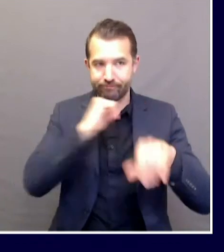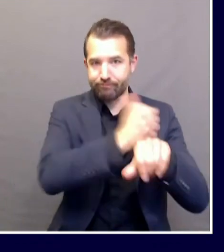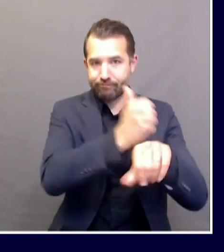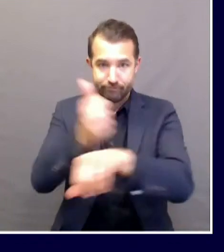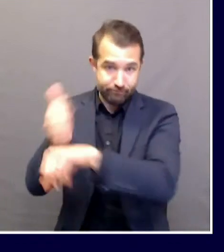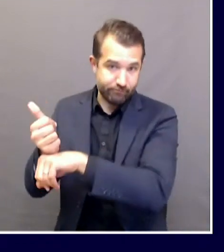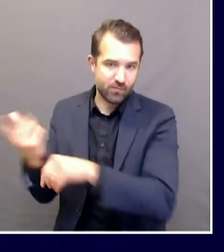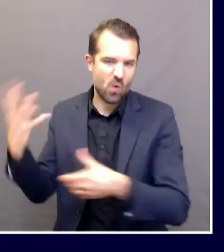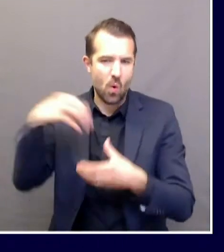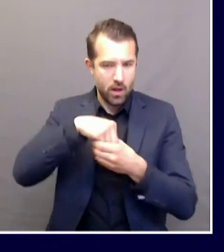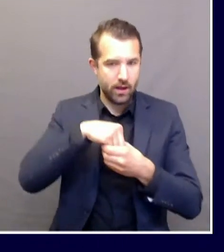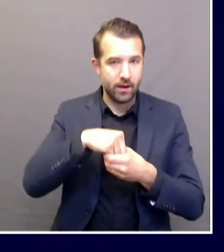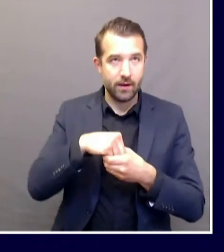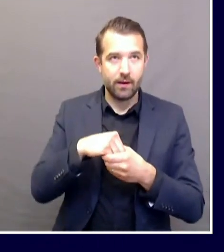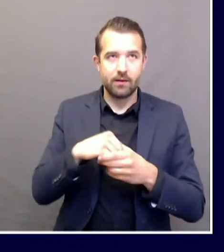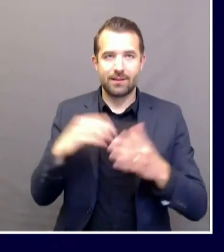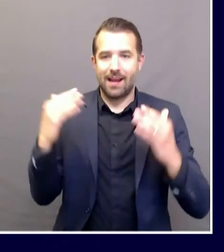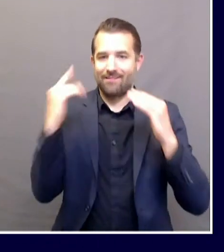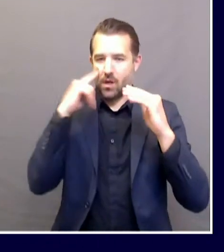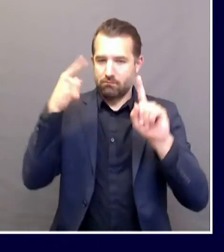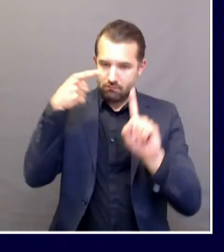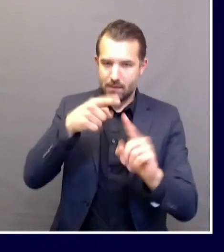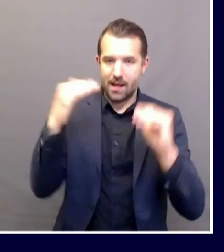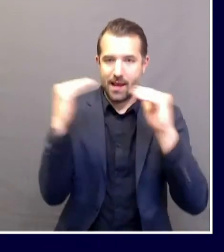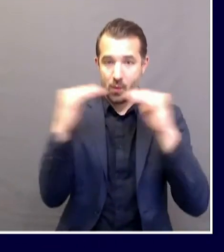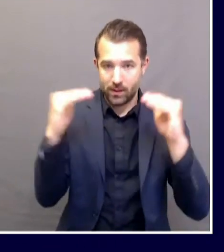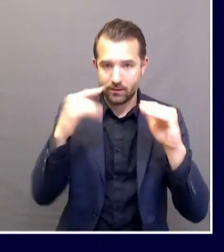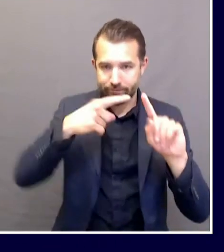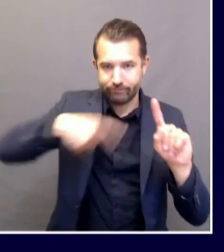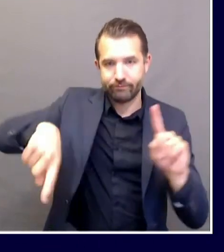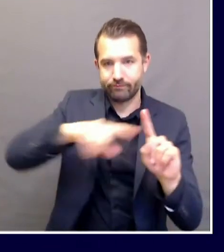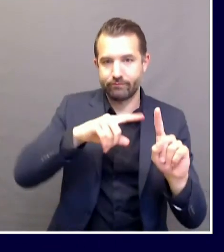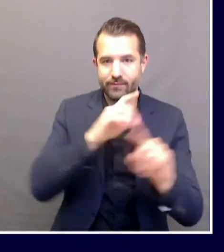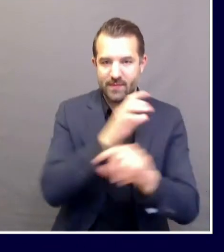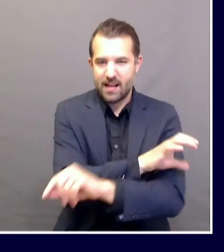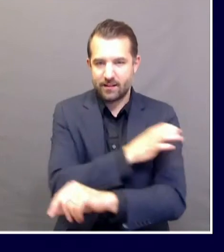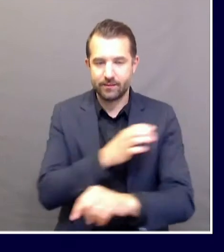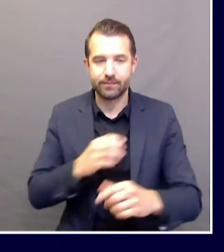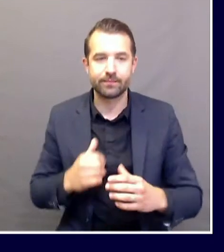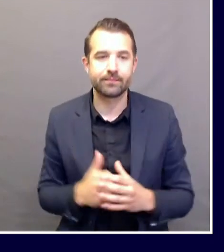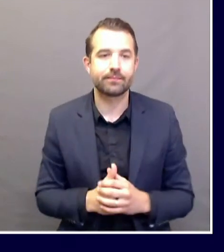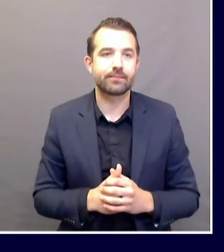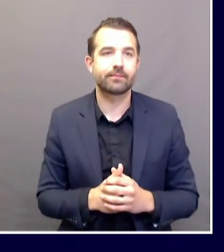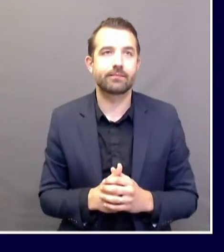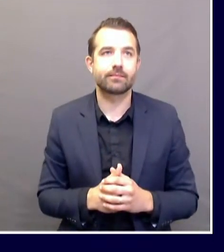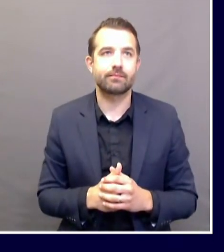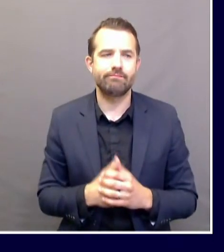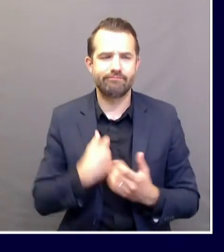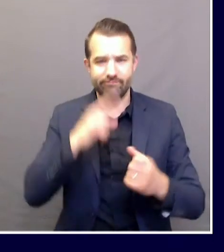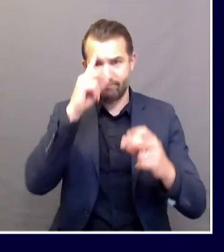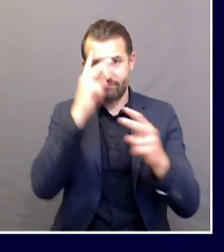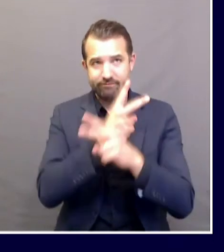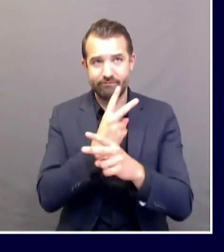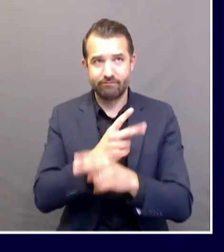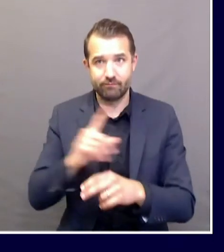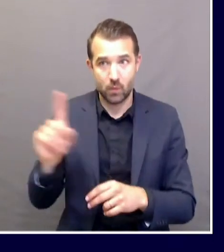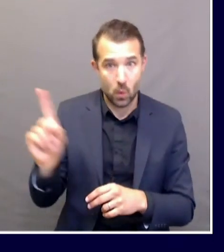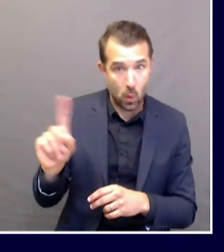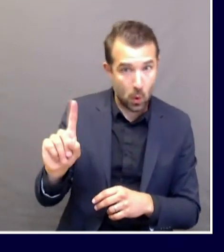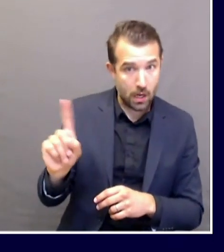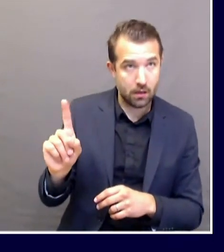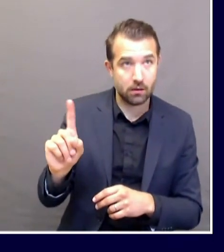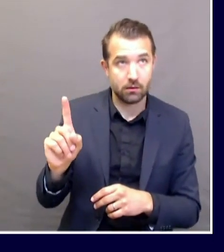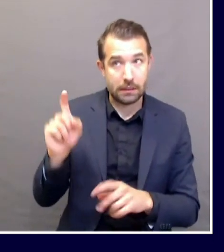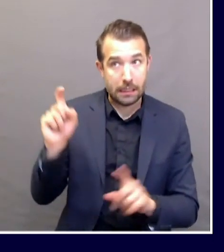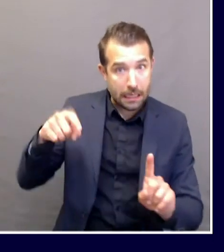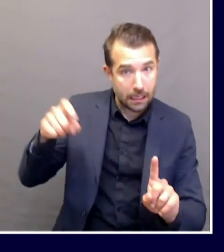clinics for a particular group that is hard to reach. We pair those with groups that can provide the vaccination. In some instances, it's